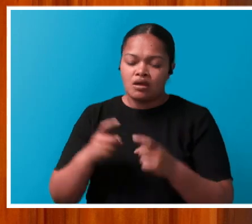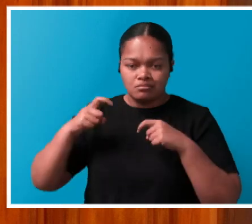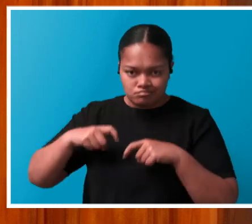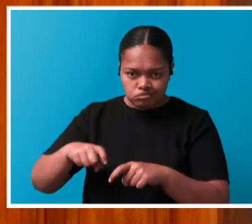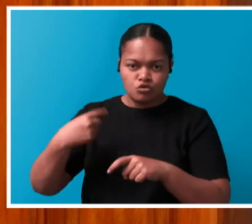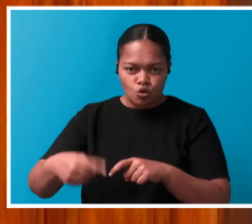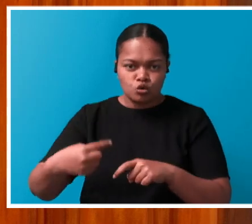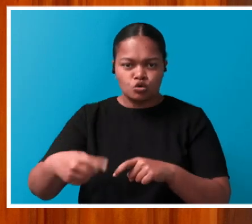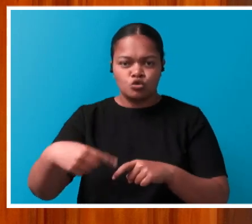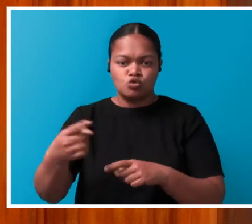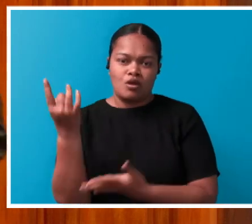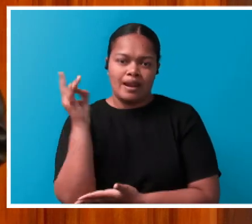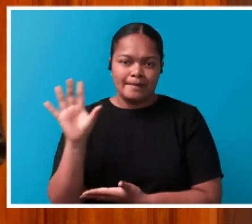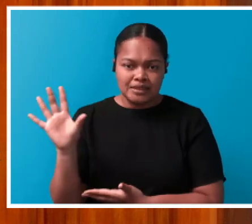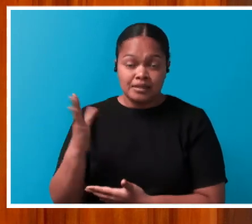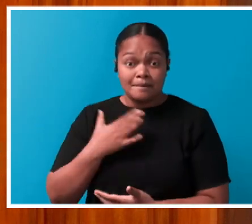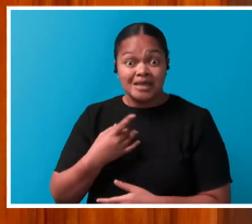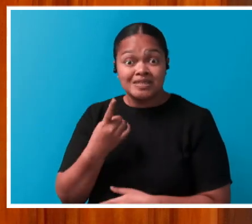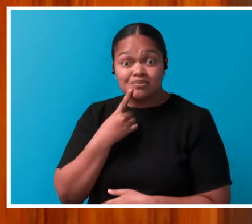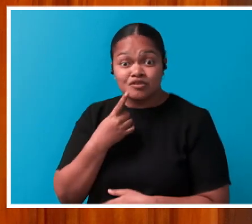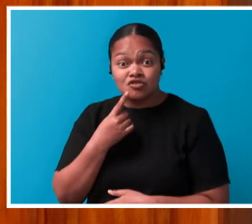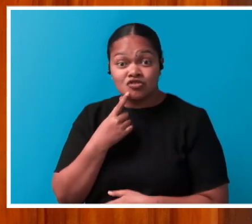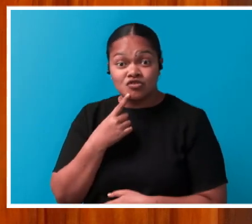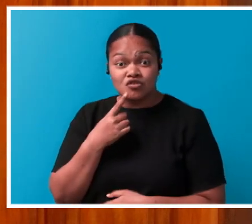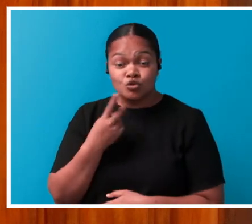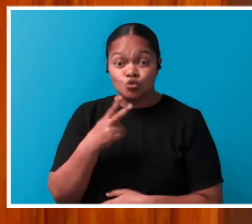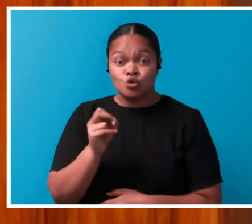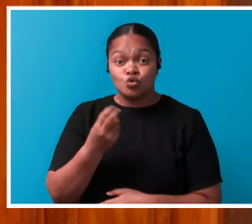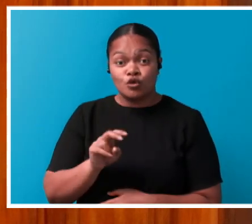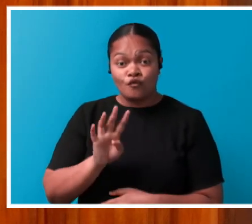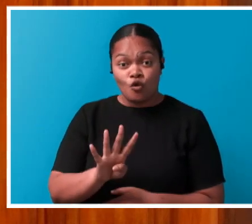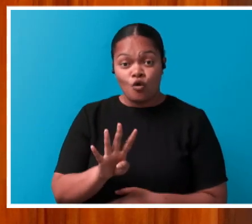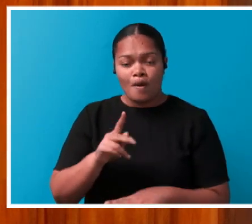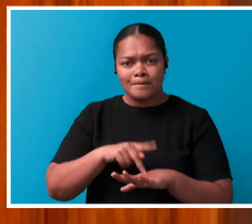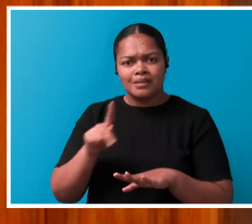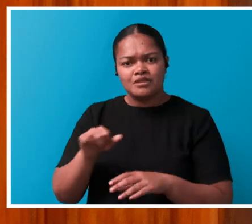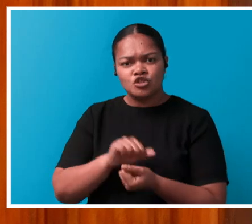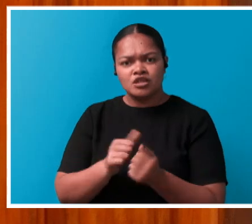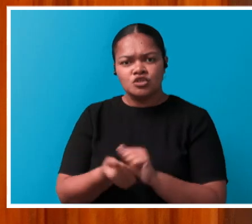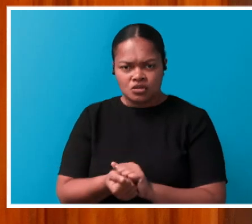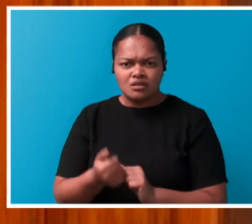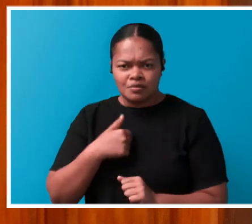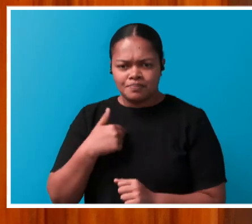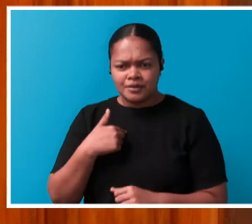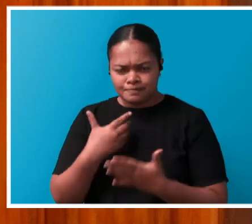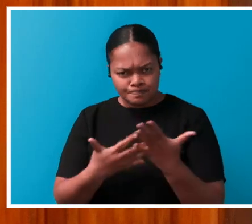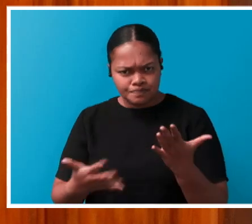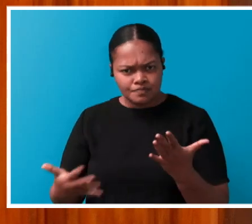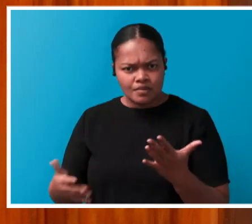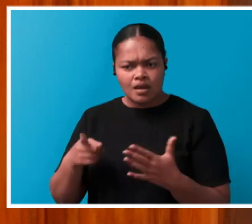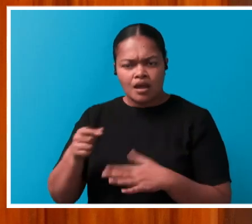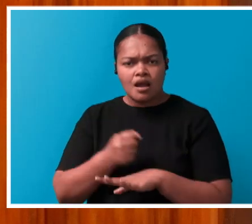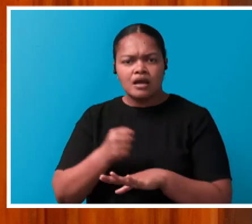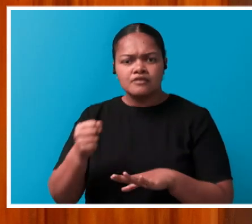viability. In my speech at the opening of the 2024 Parliament session, I alluded to the coalition government's establishment of